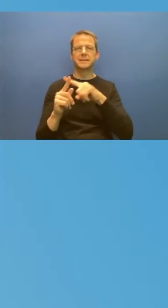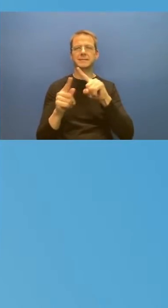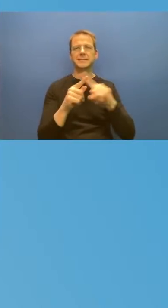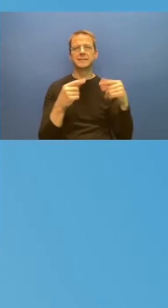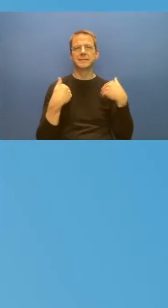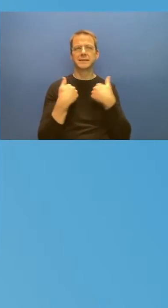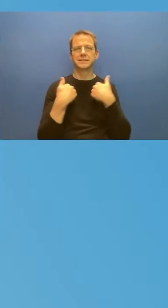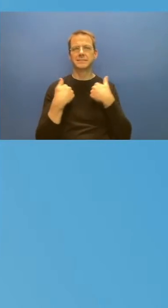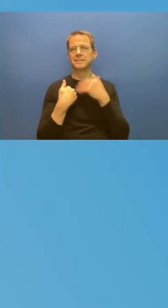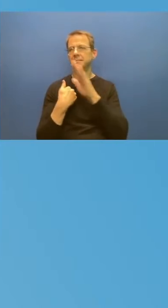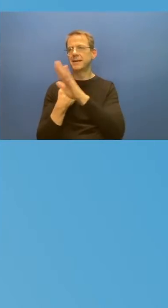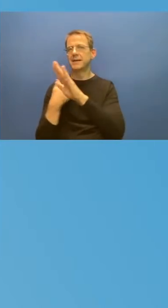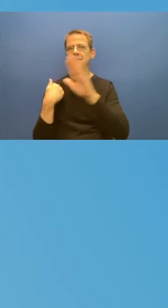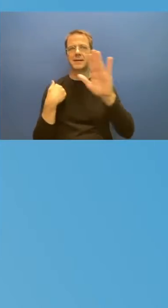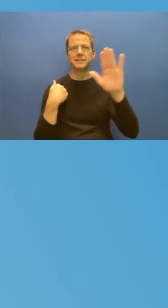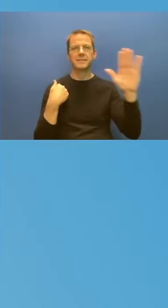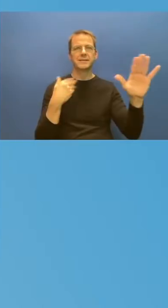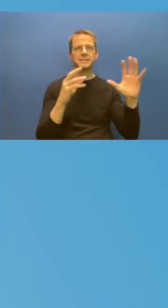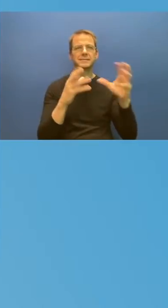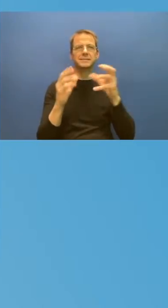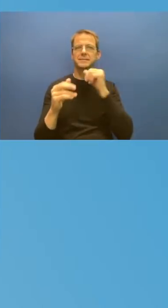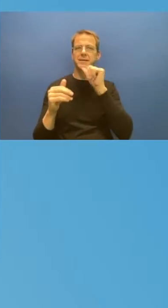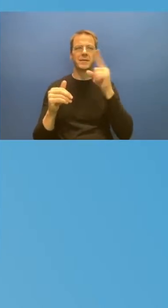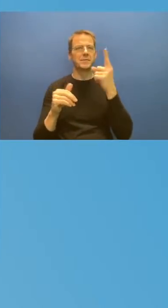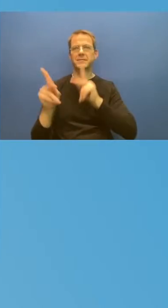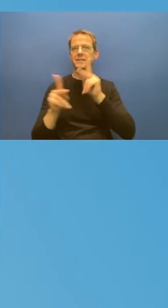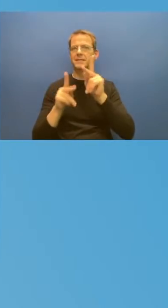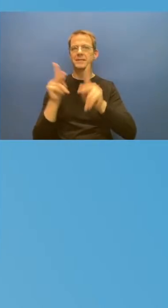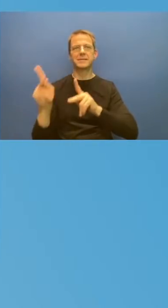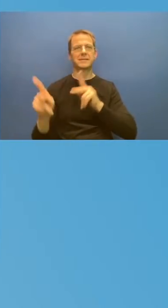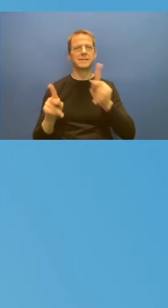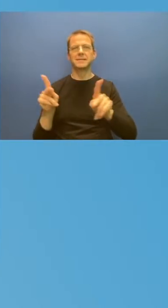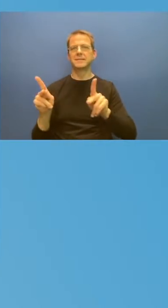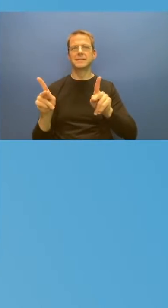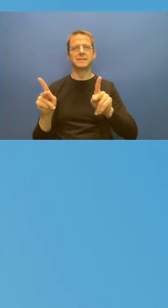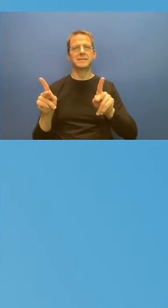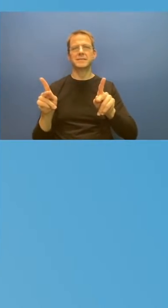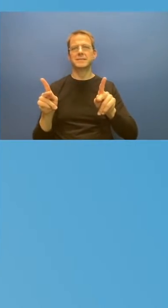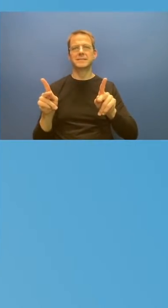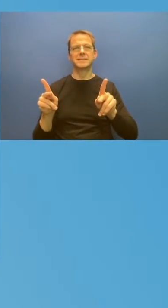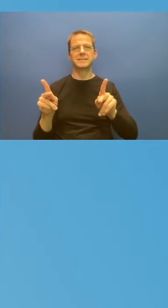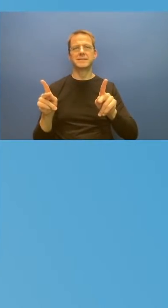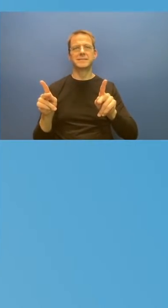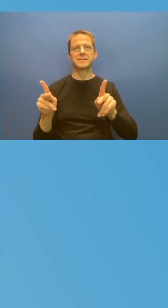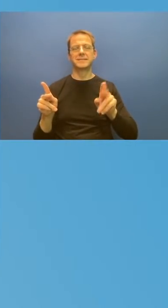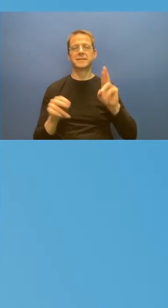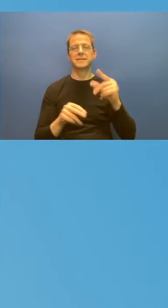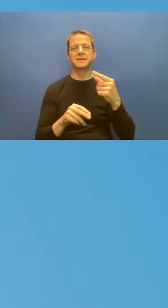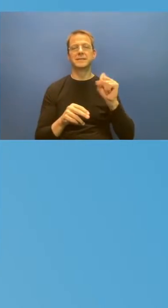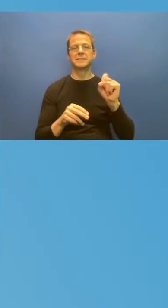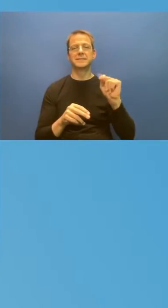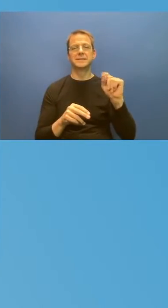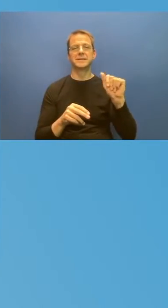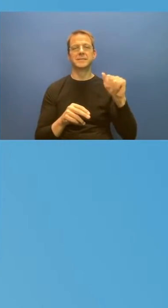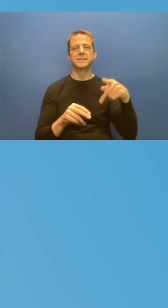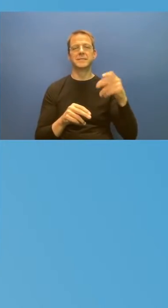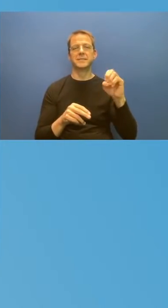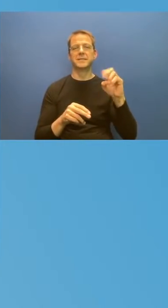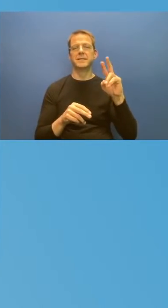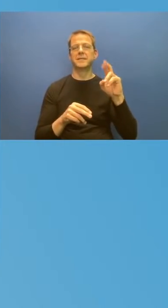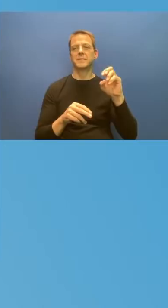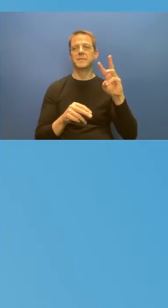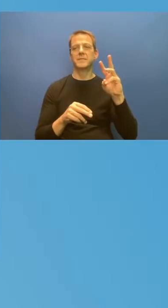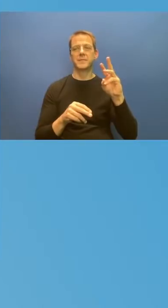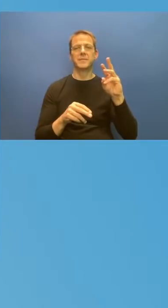So I have a question to Dr. Kelvin. So do you know how the work on sterilizing vaccines looks